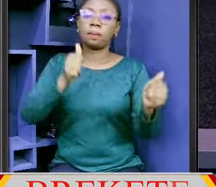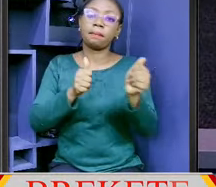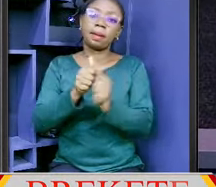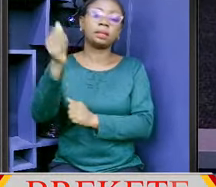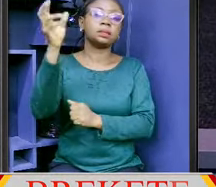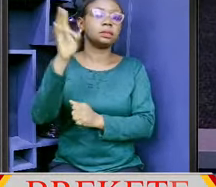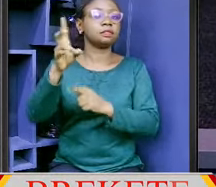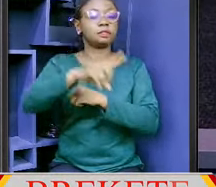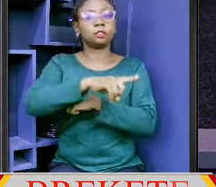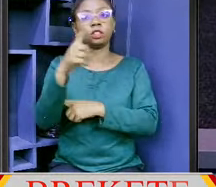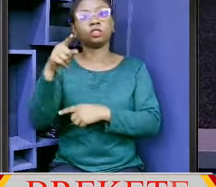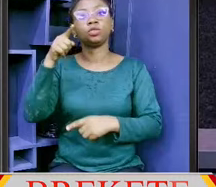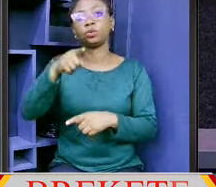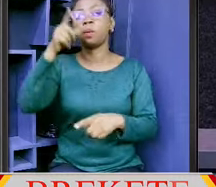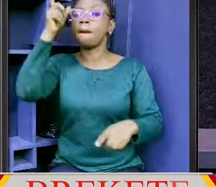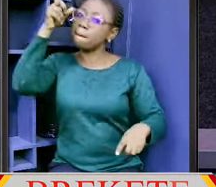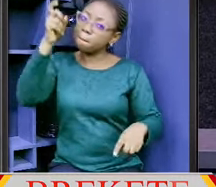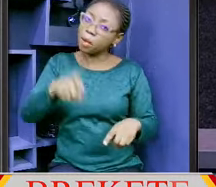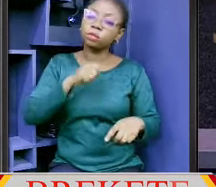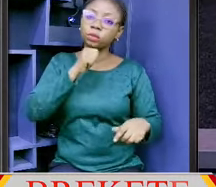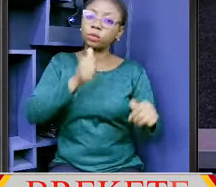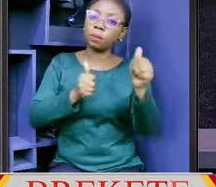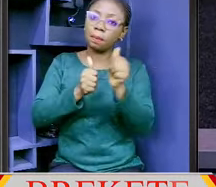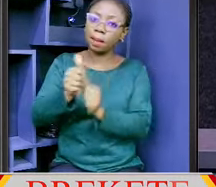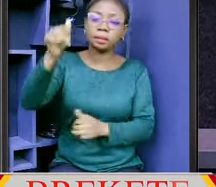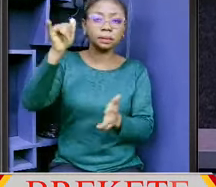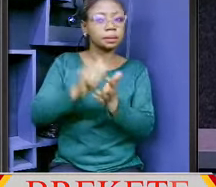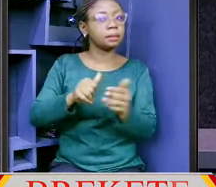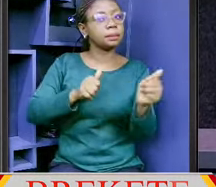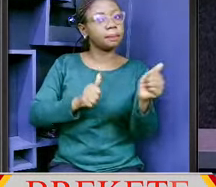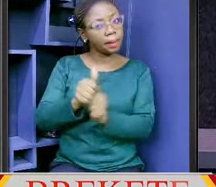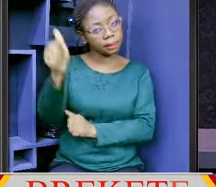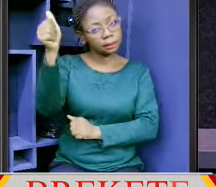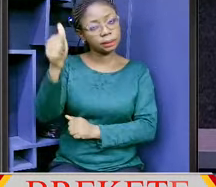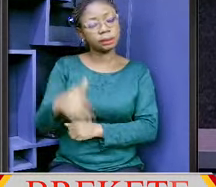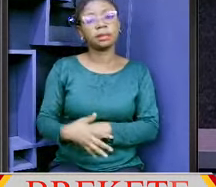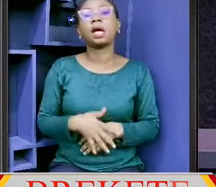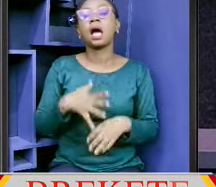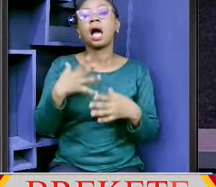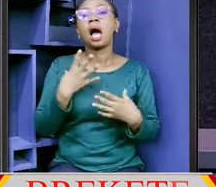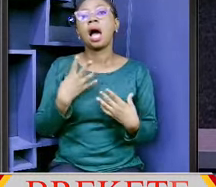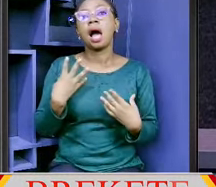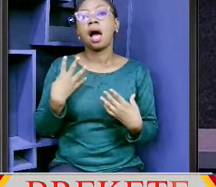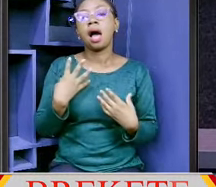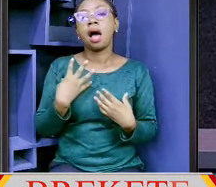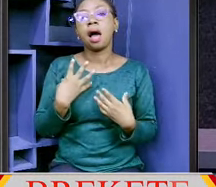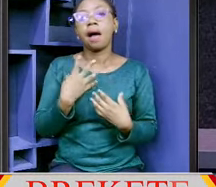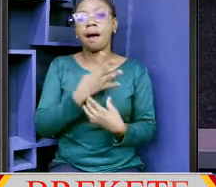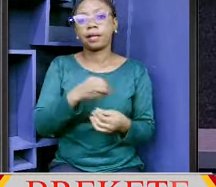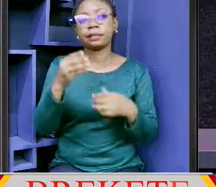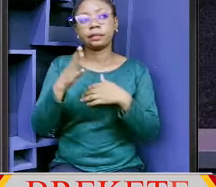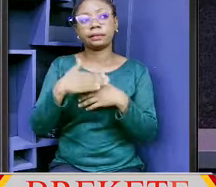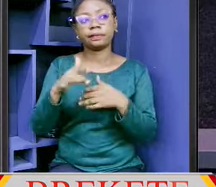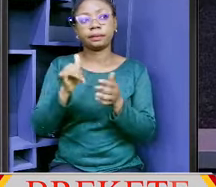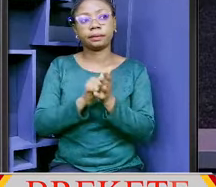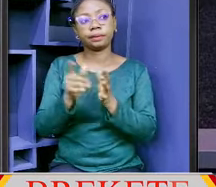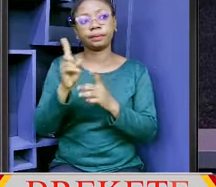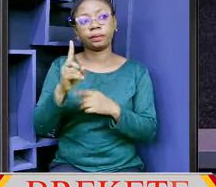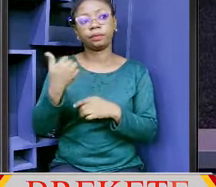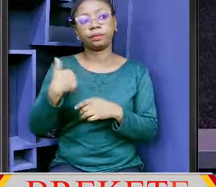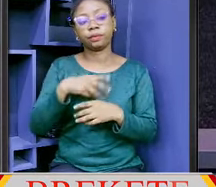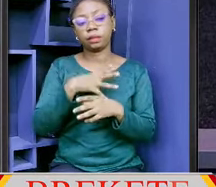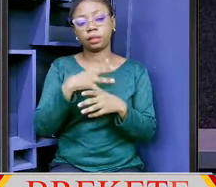name. You must not pass that pass. You're not going to pass. So, and then after that one, we